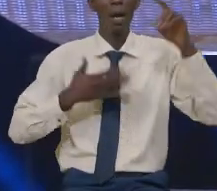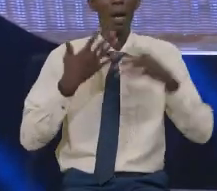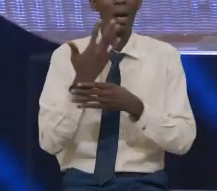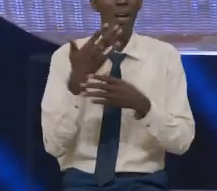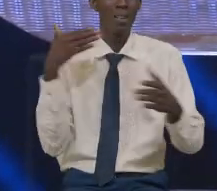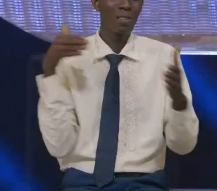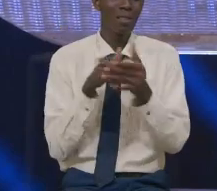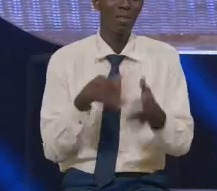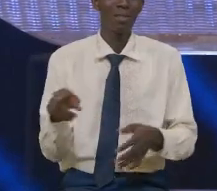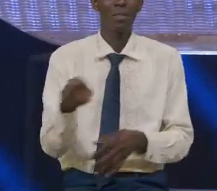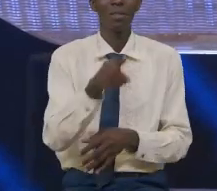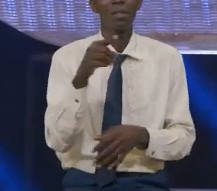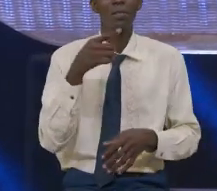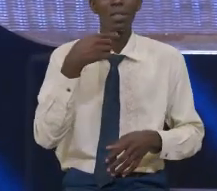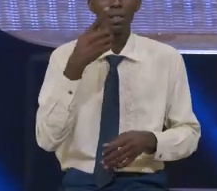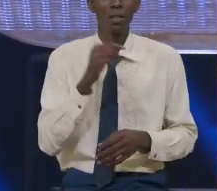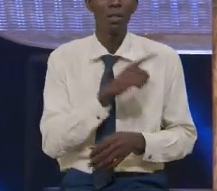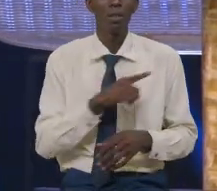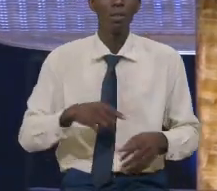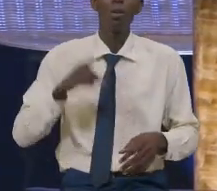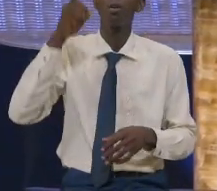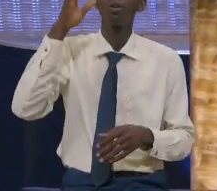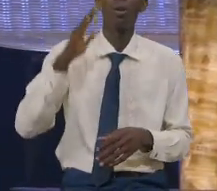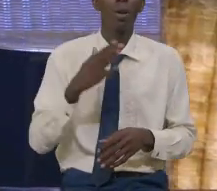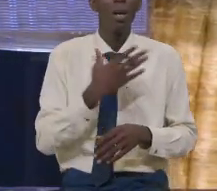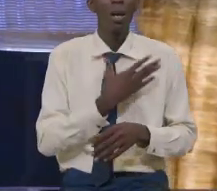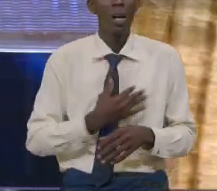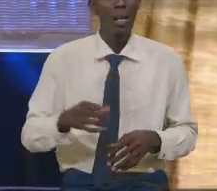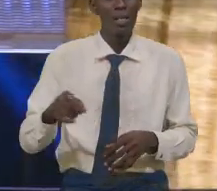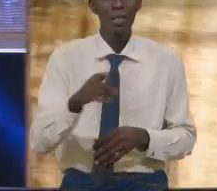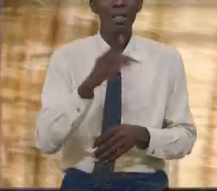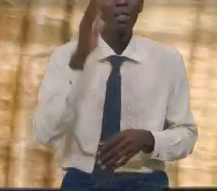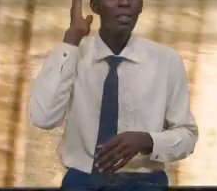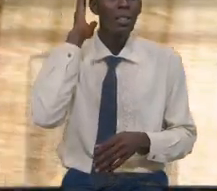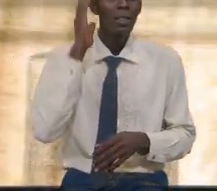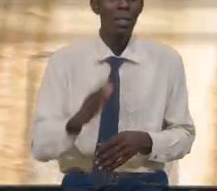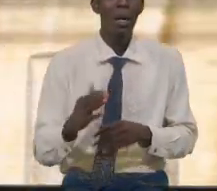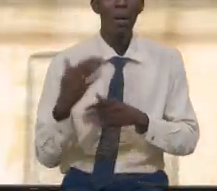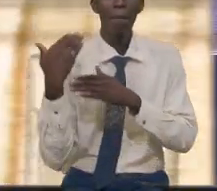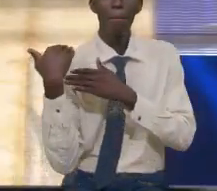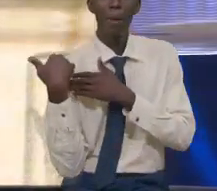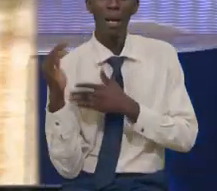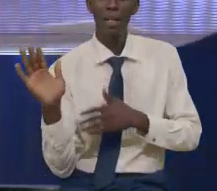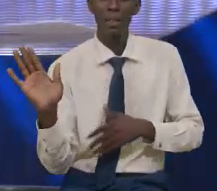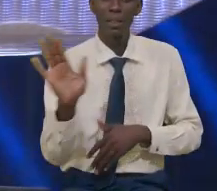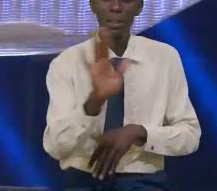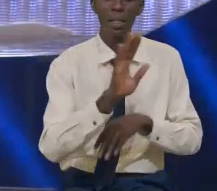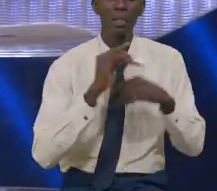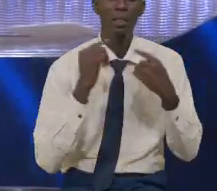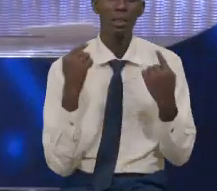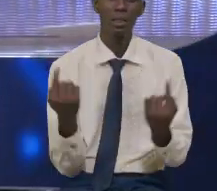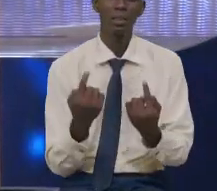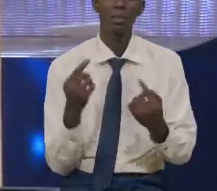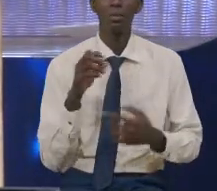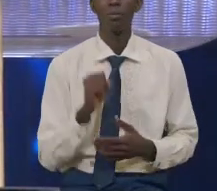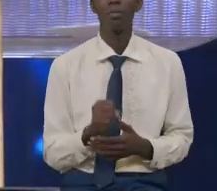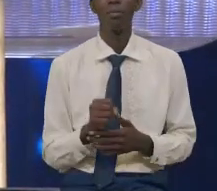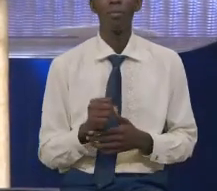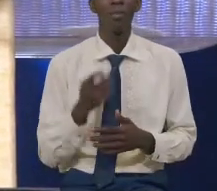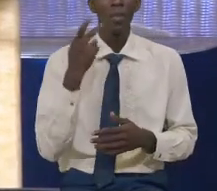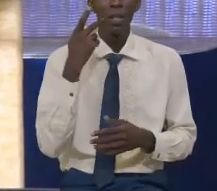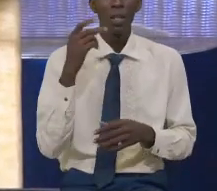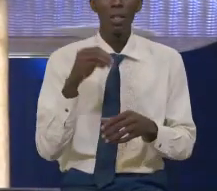against them, says the Lord God, and they shall bear their iniquities. Titus